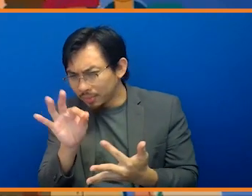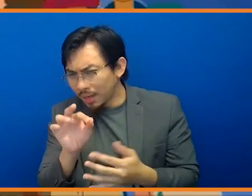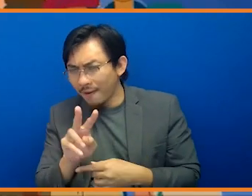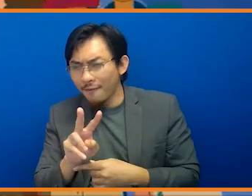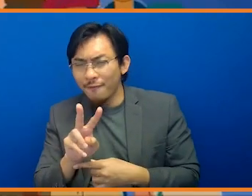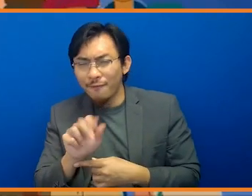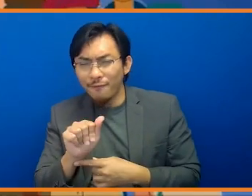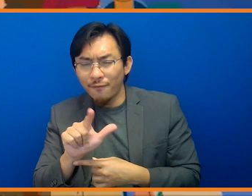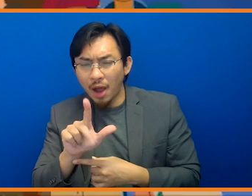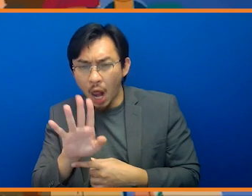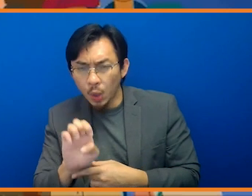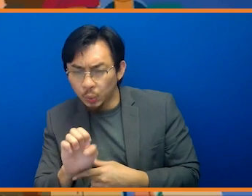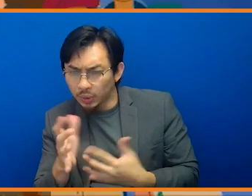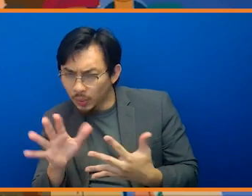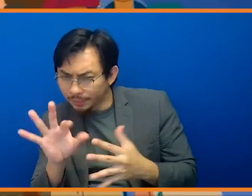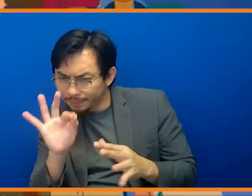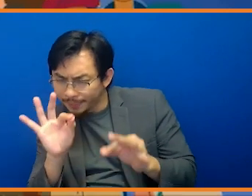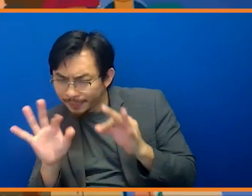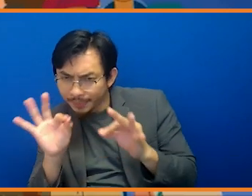share it.